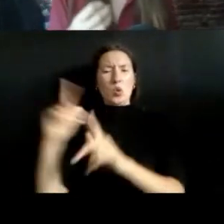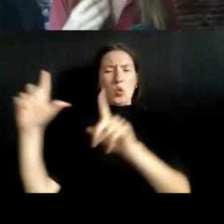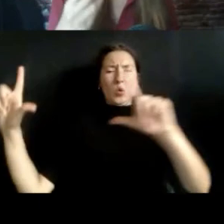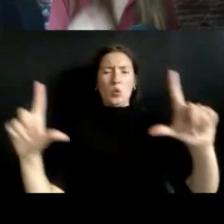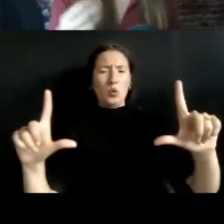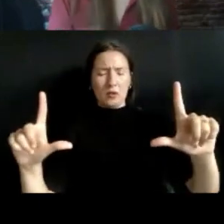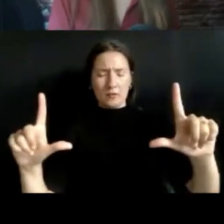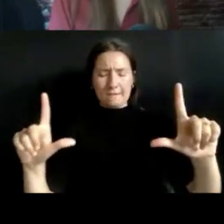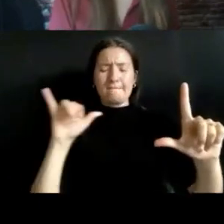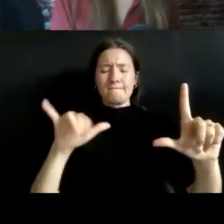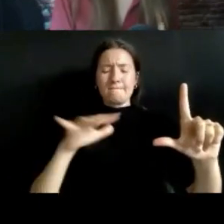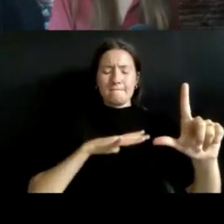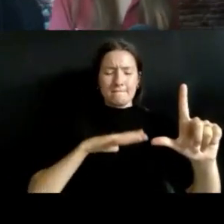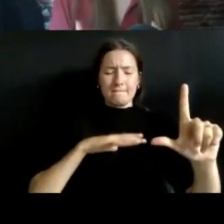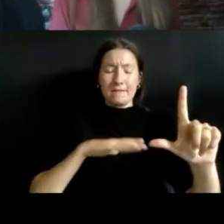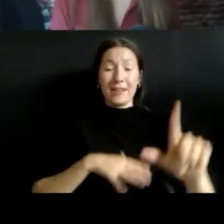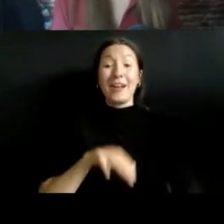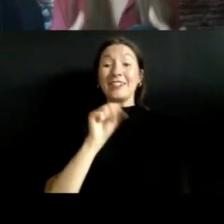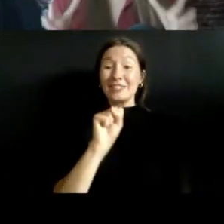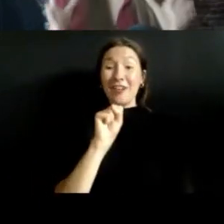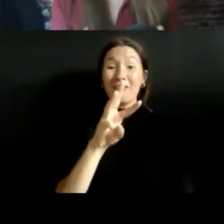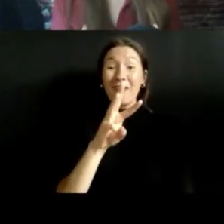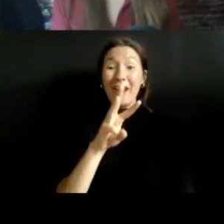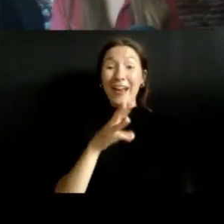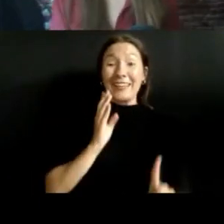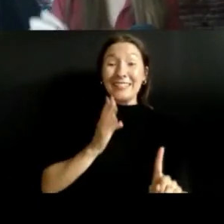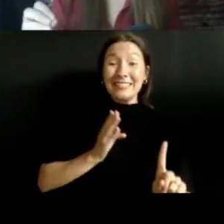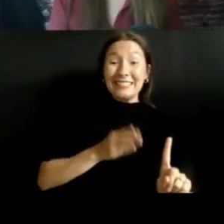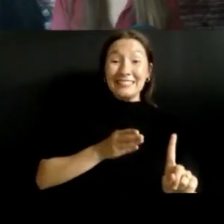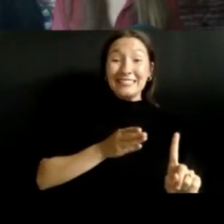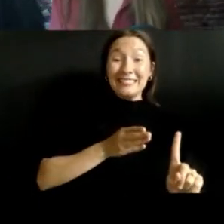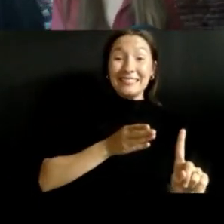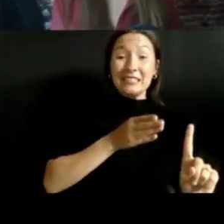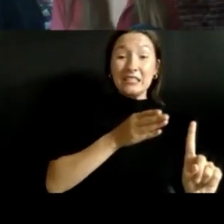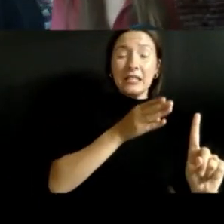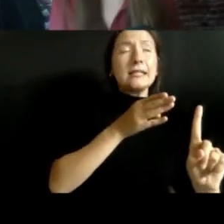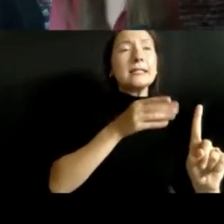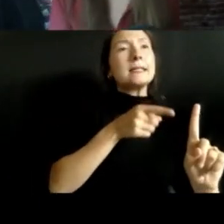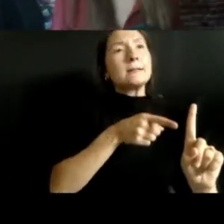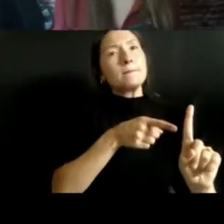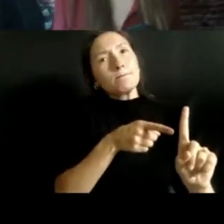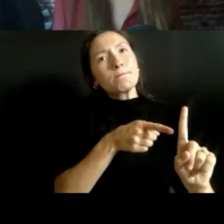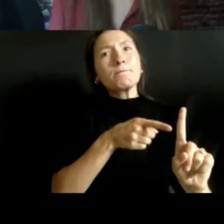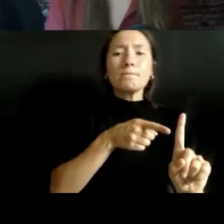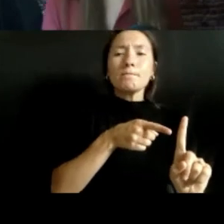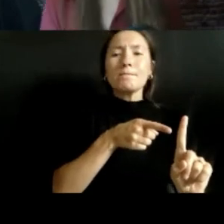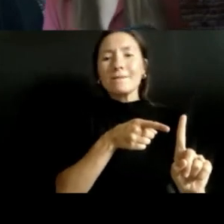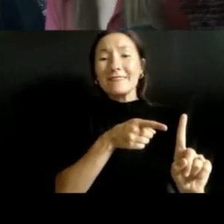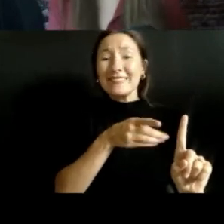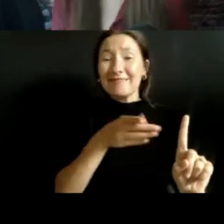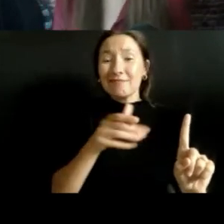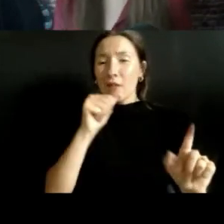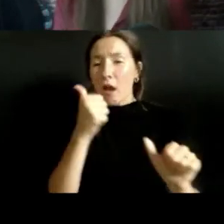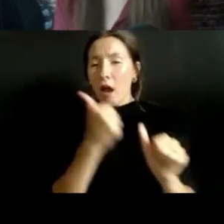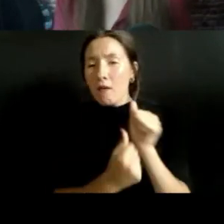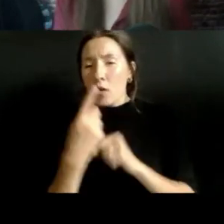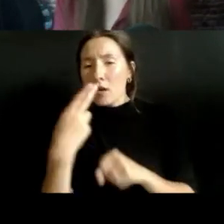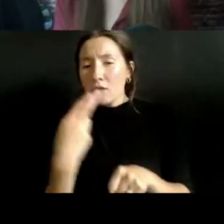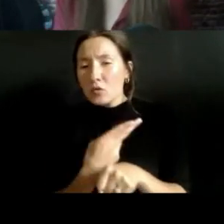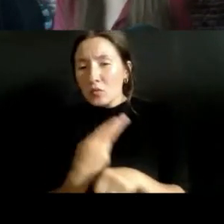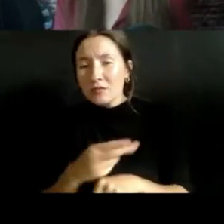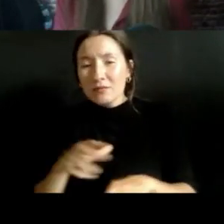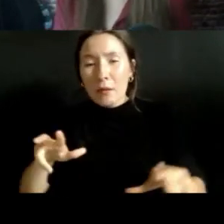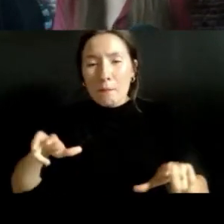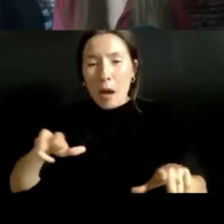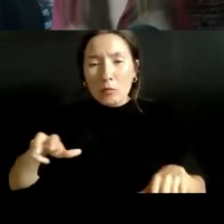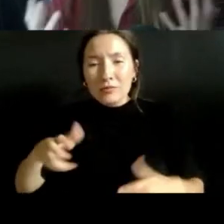interface and use a mouse, and not everybody uses software that way. Okay. Luis, do we have time to field a few